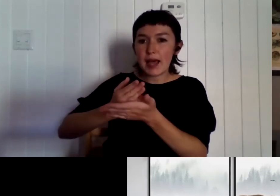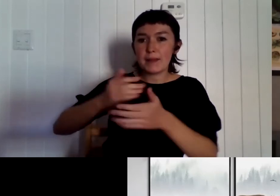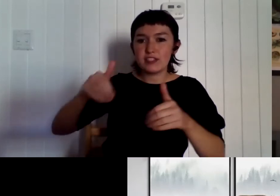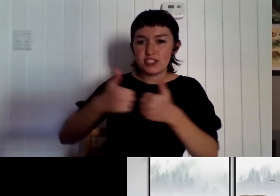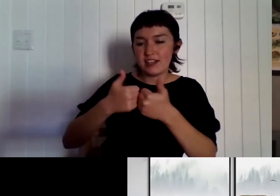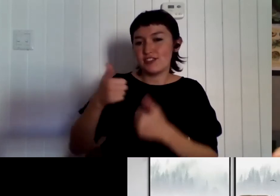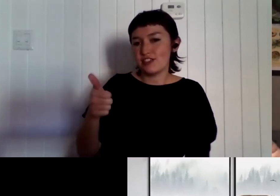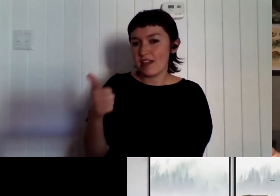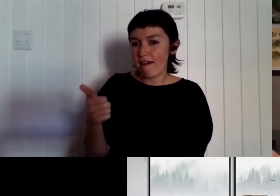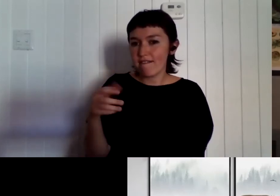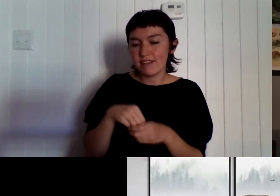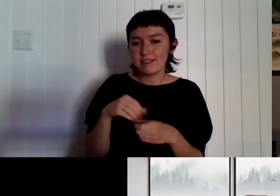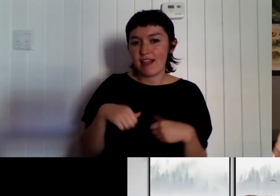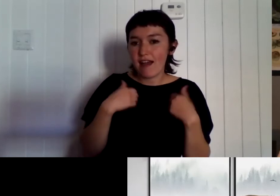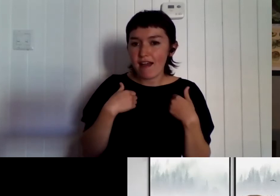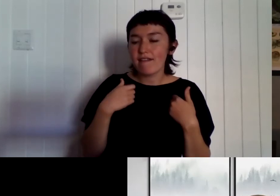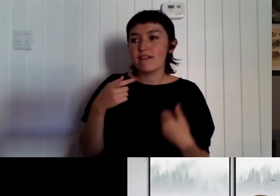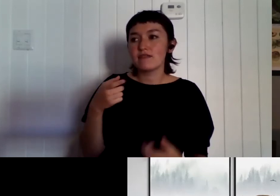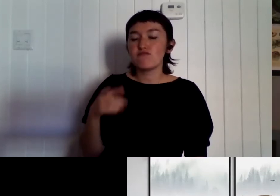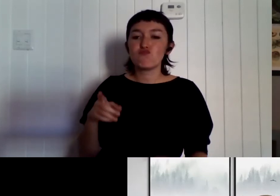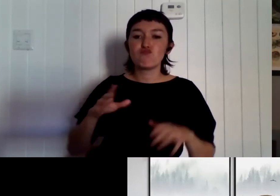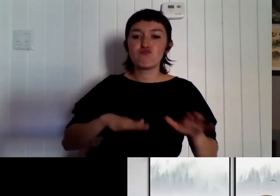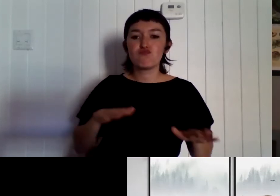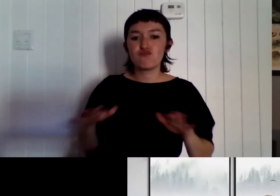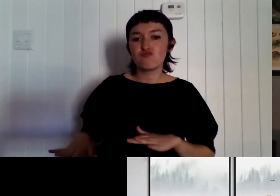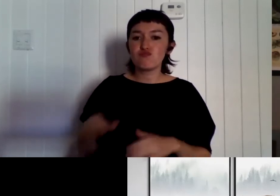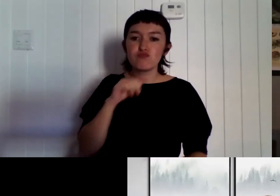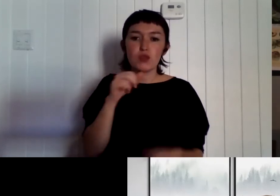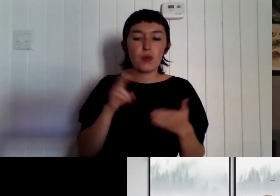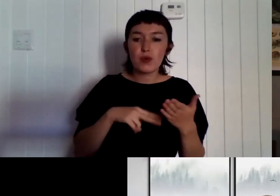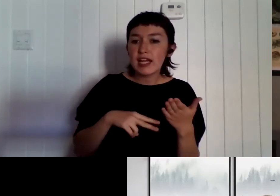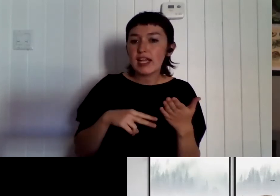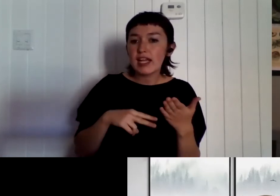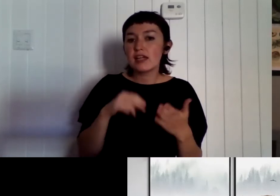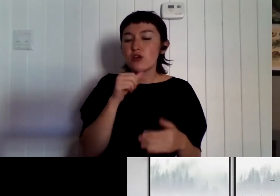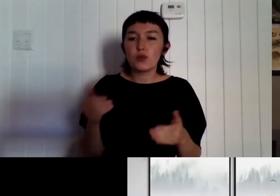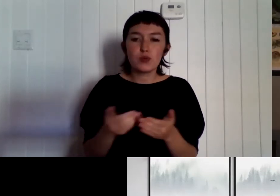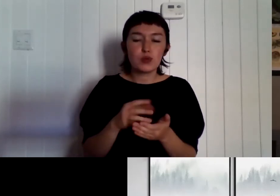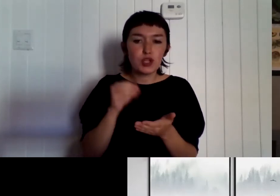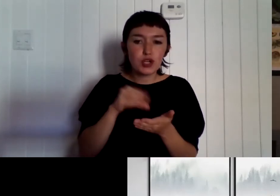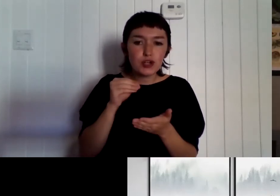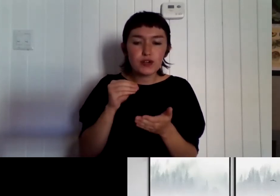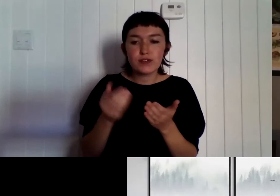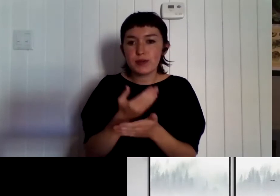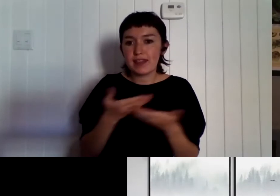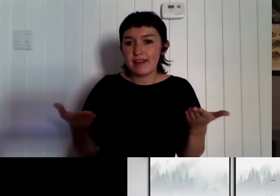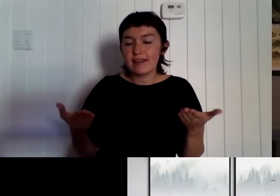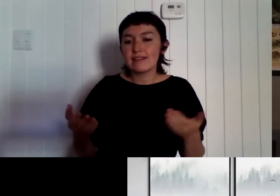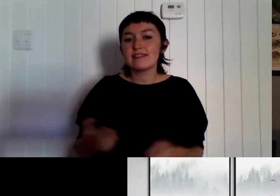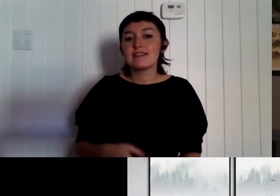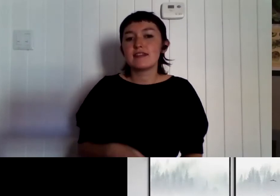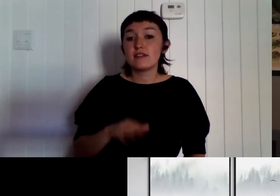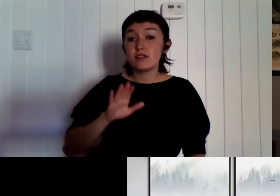like go along with the flow, don't read, don't learn new things, will your brain ever smooth